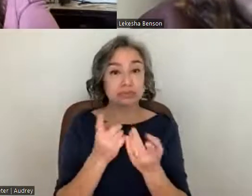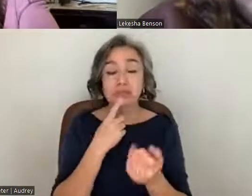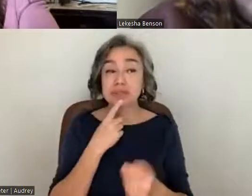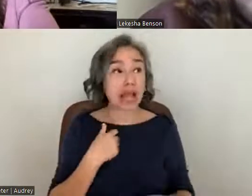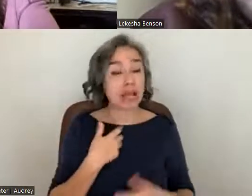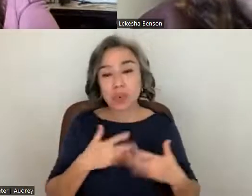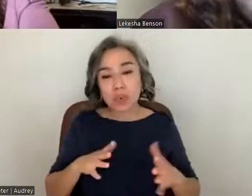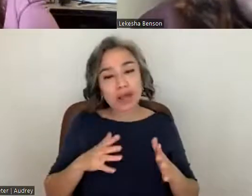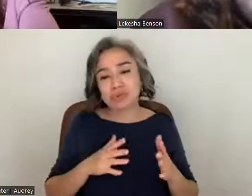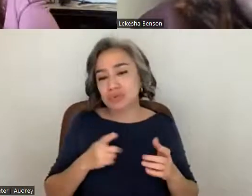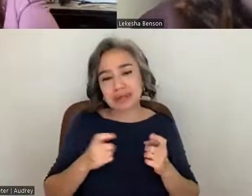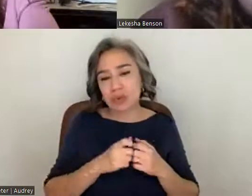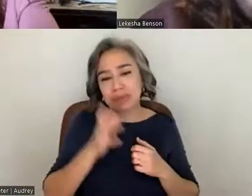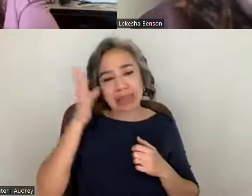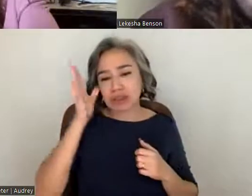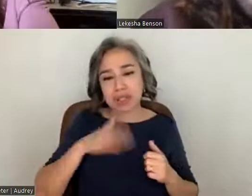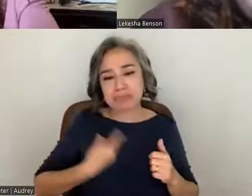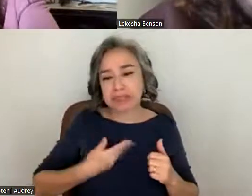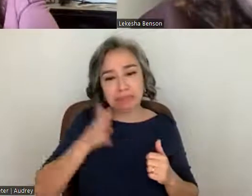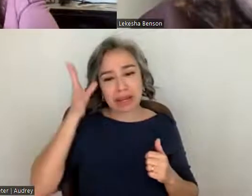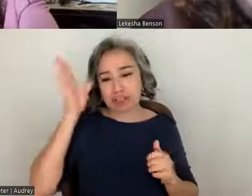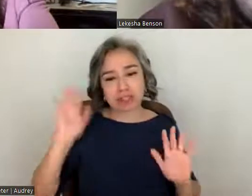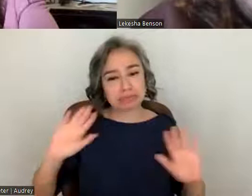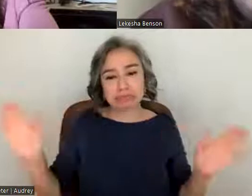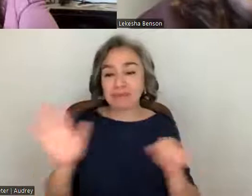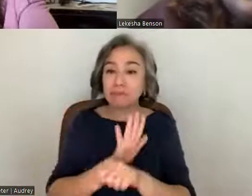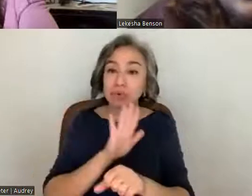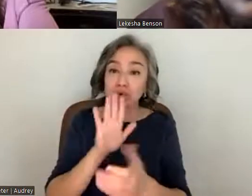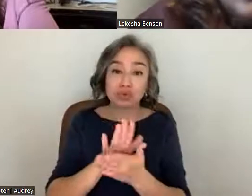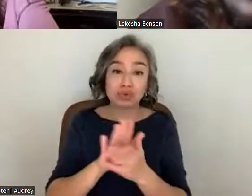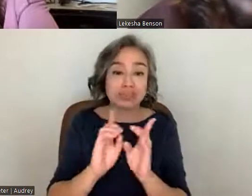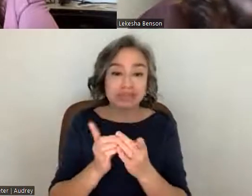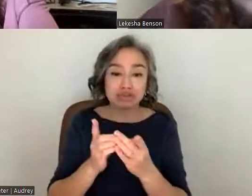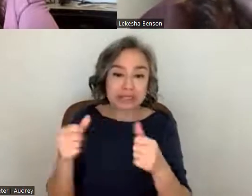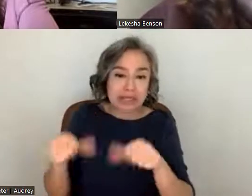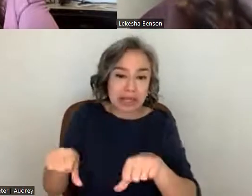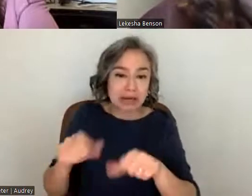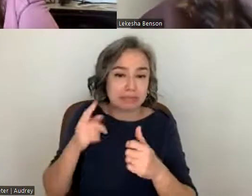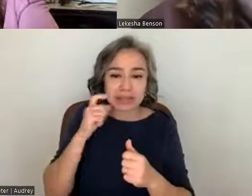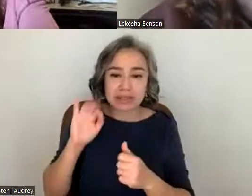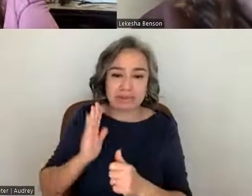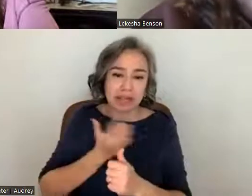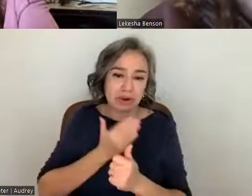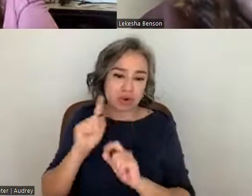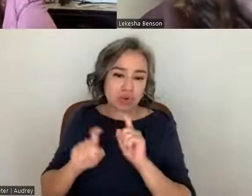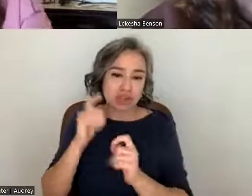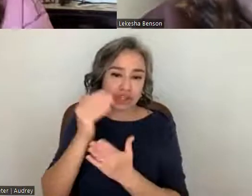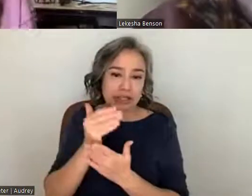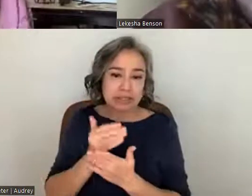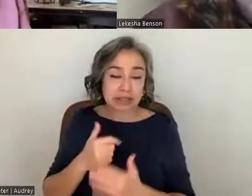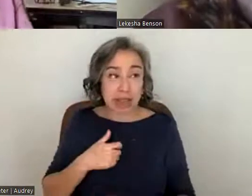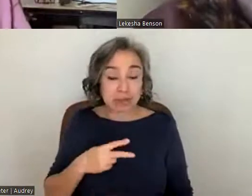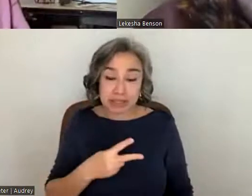start asking people these questions. And an entire school district declined to work with us. And I thought that that was a really fair